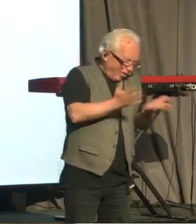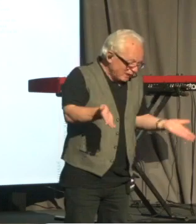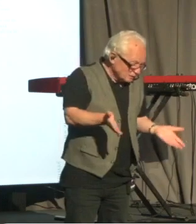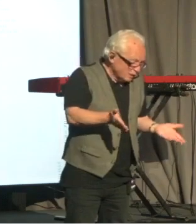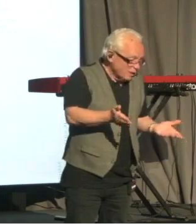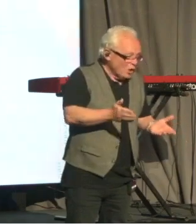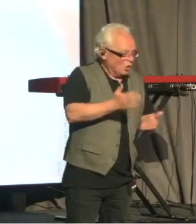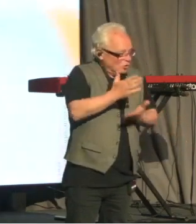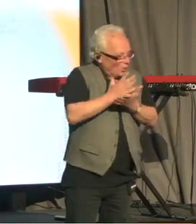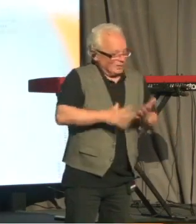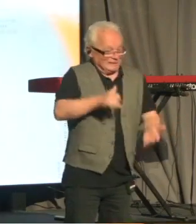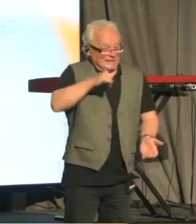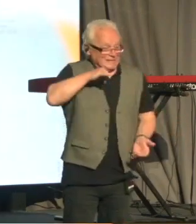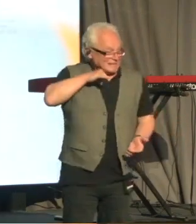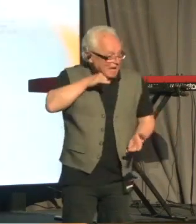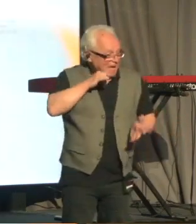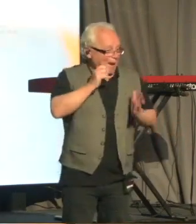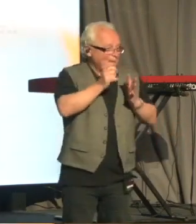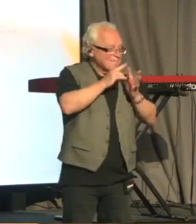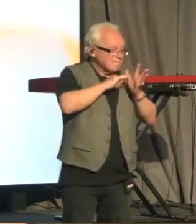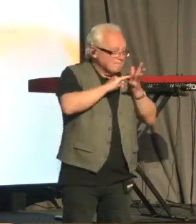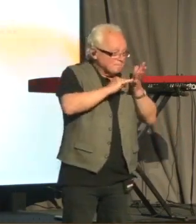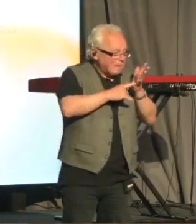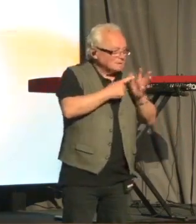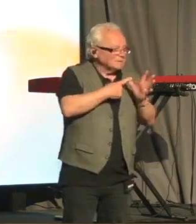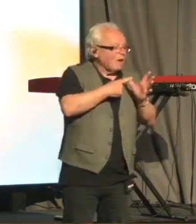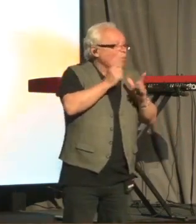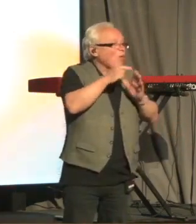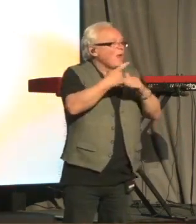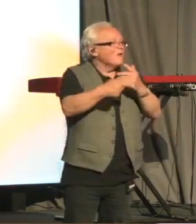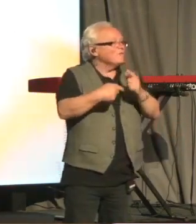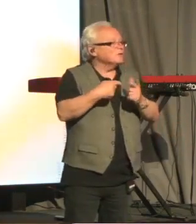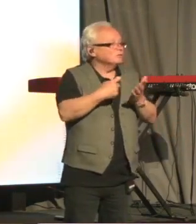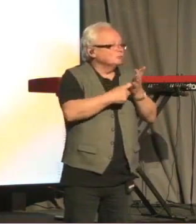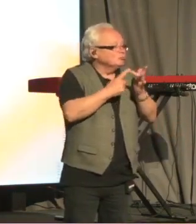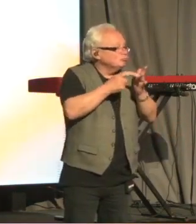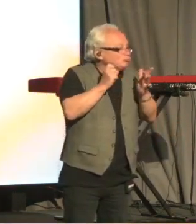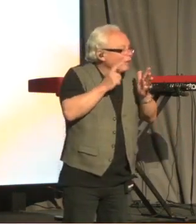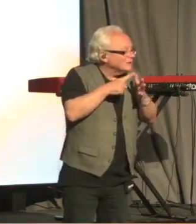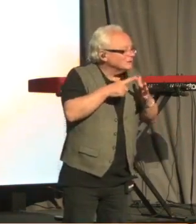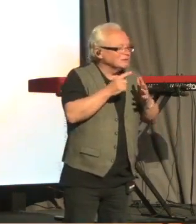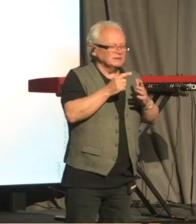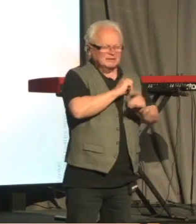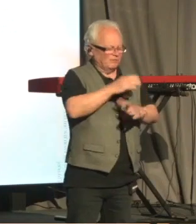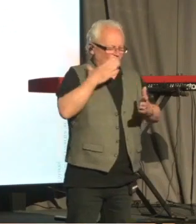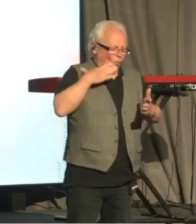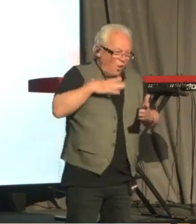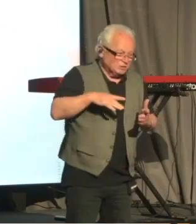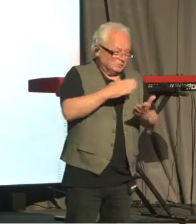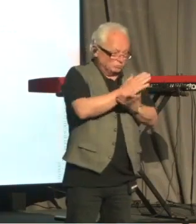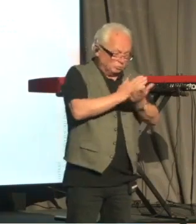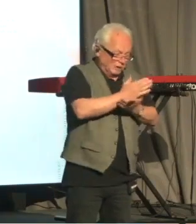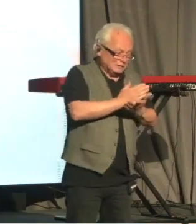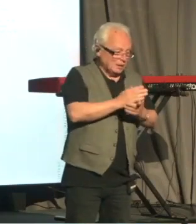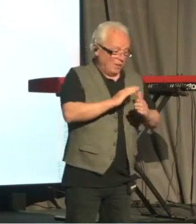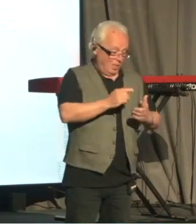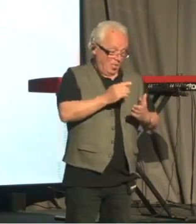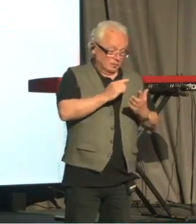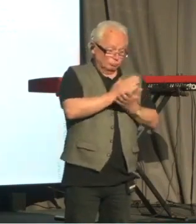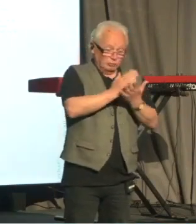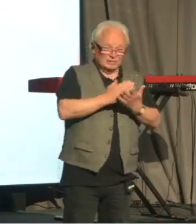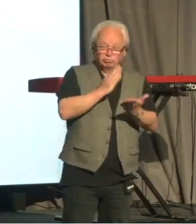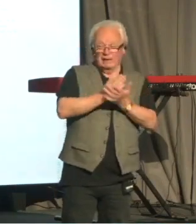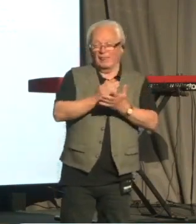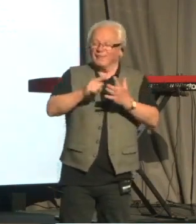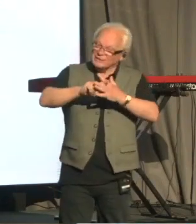You came for the steak or the pasta or the risotto, whatever you like to order when you're out. You didn't come for the bread. The bread was the appetizer. The bread